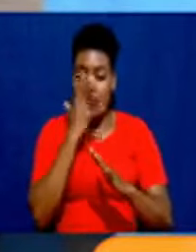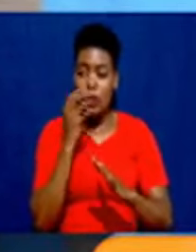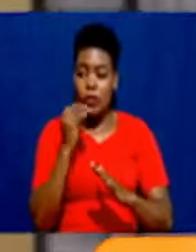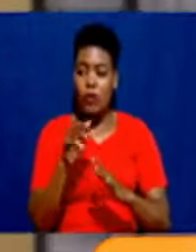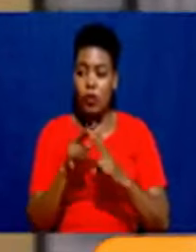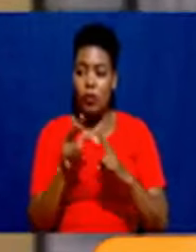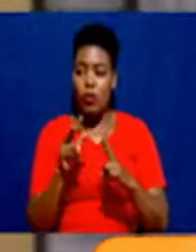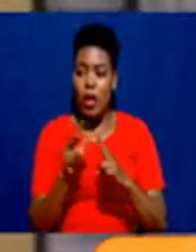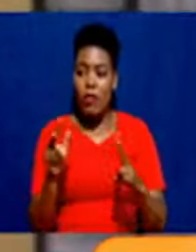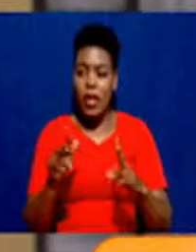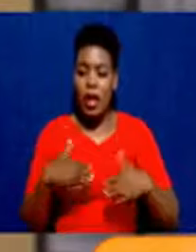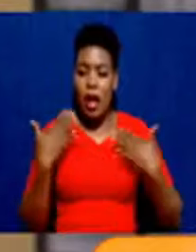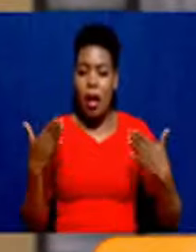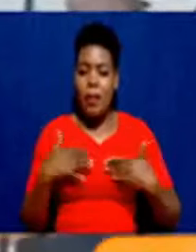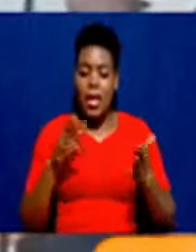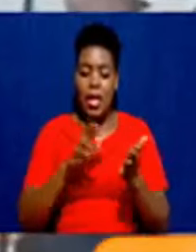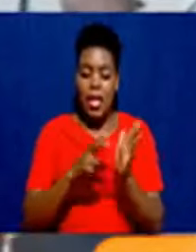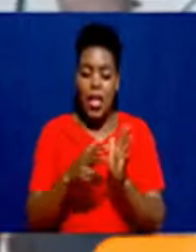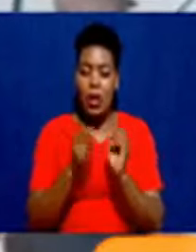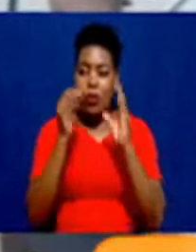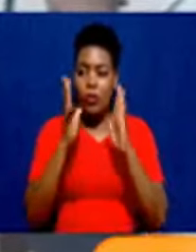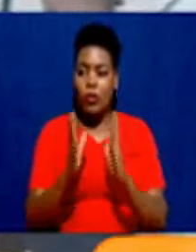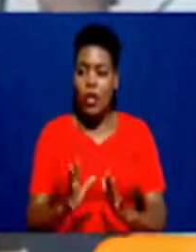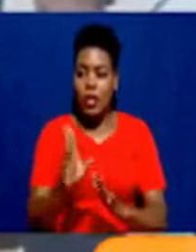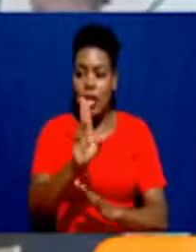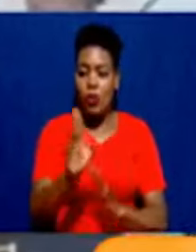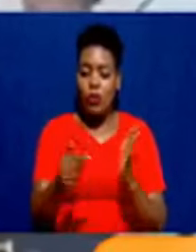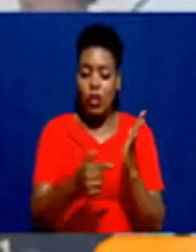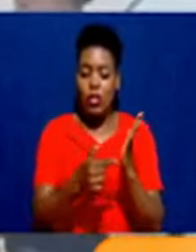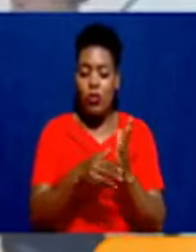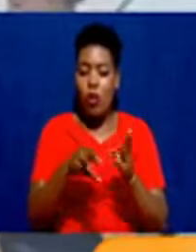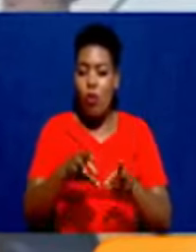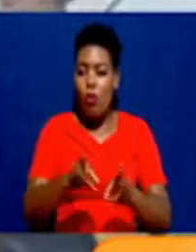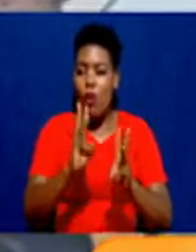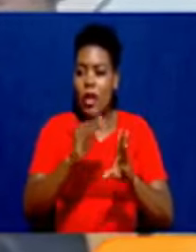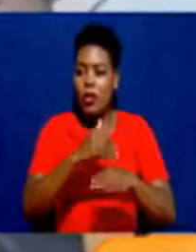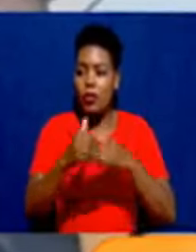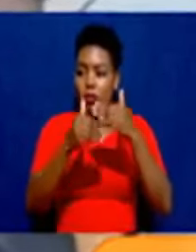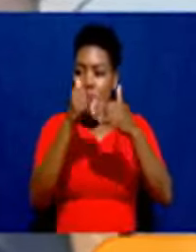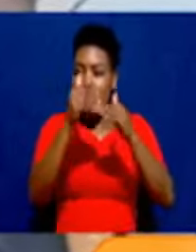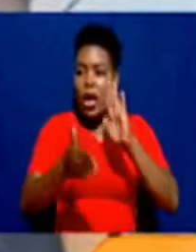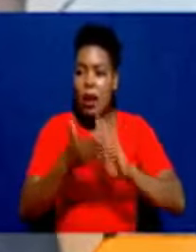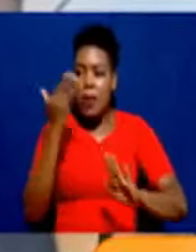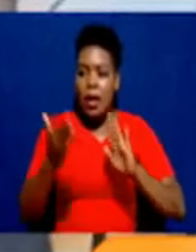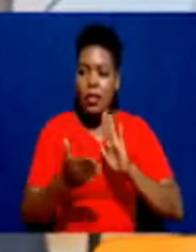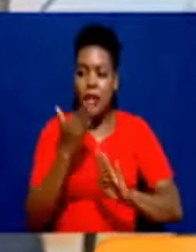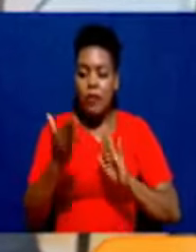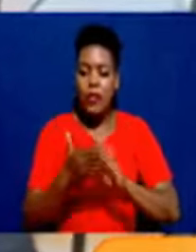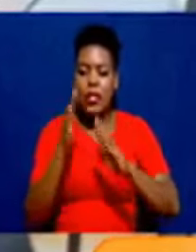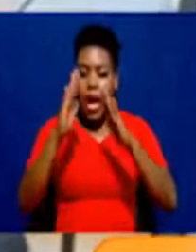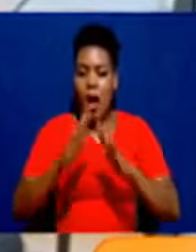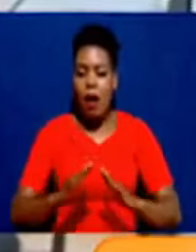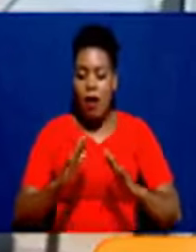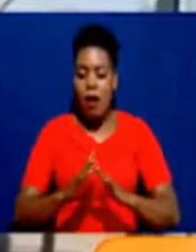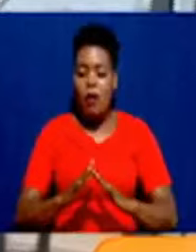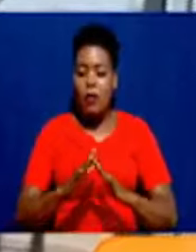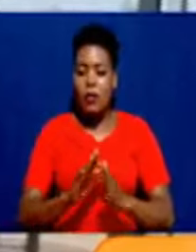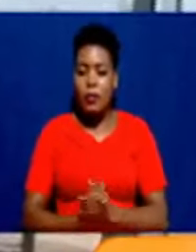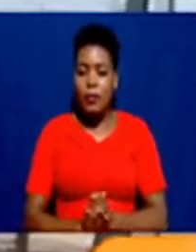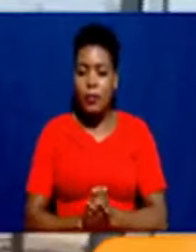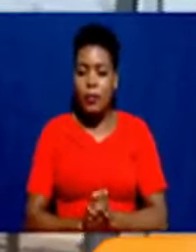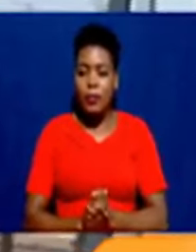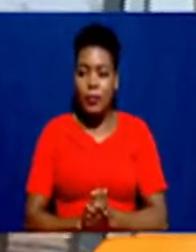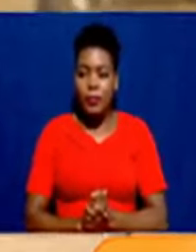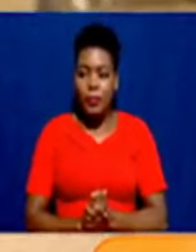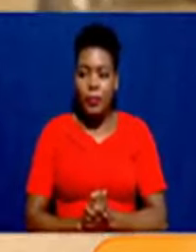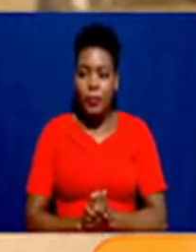I'm very happy. The contractor adopted modern precast or prefabricated technology in the construction